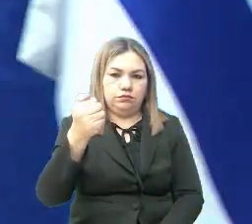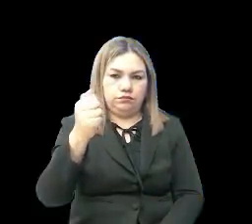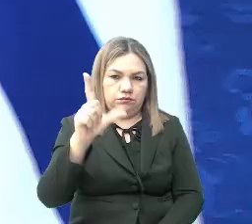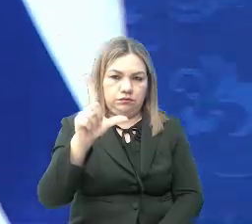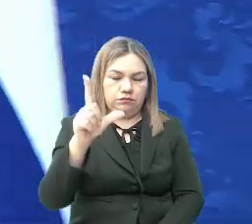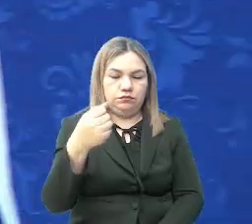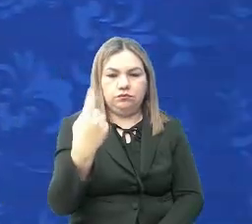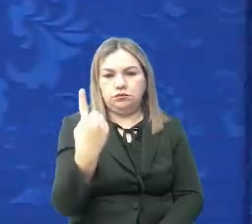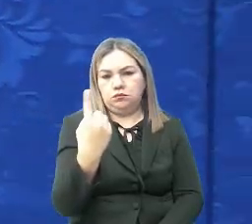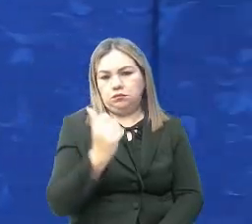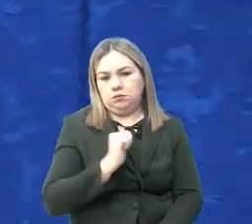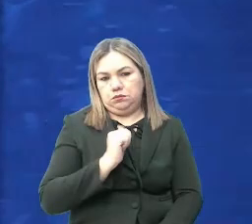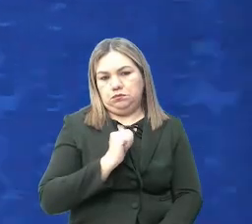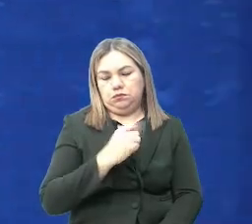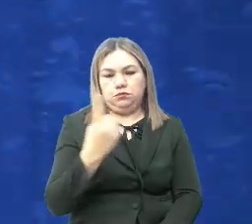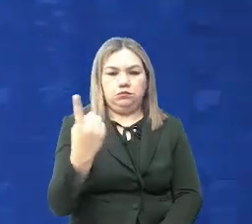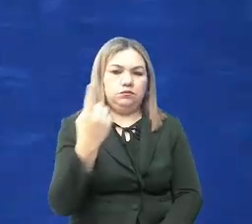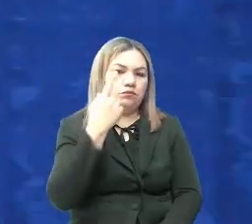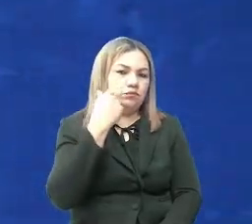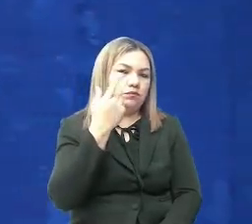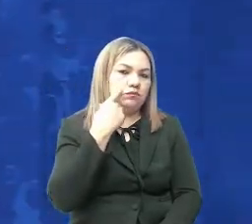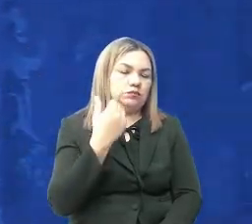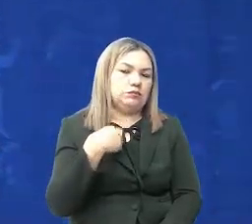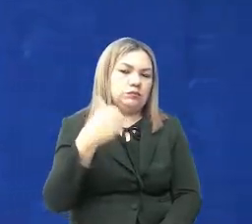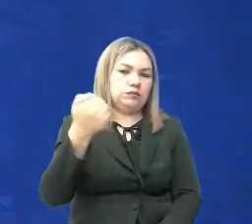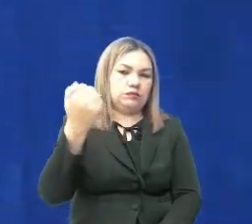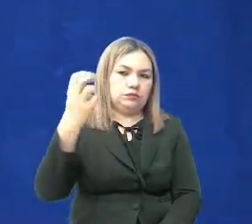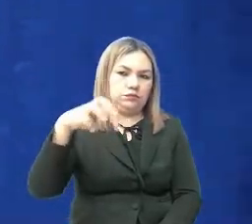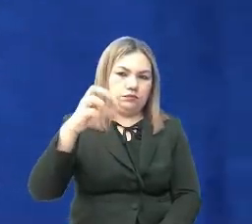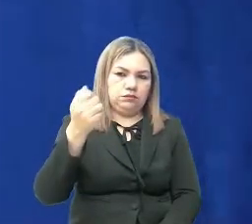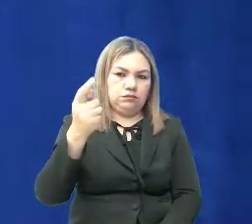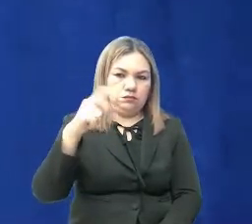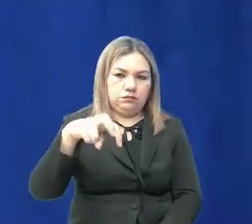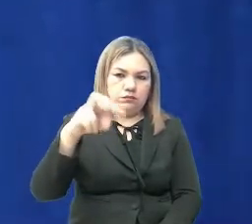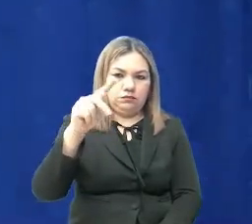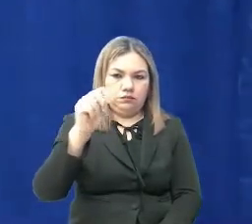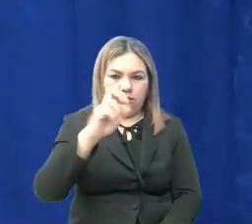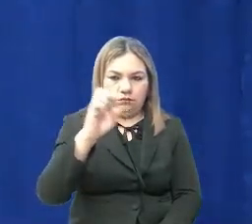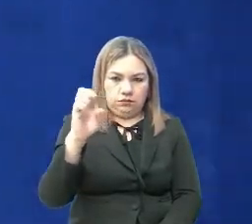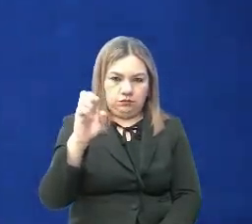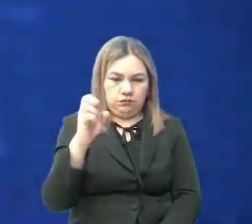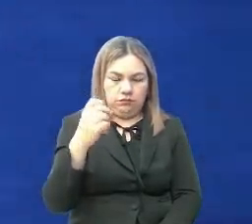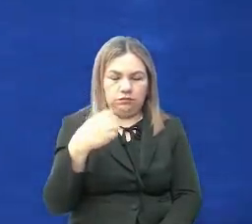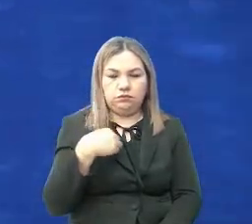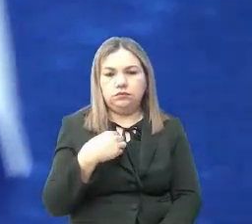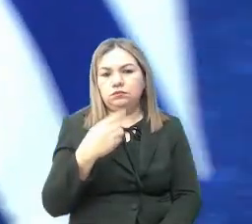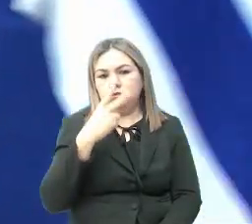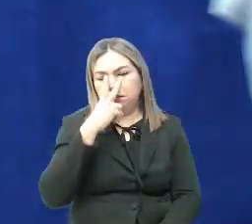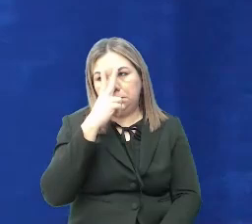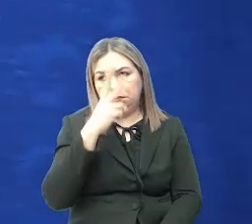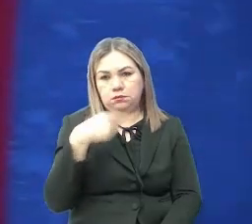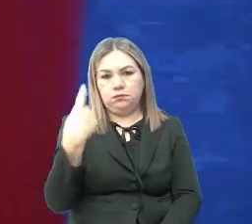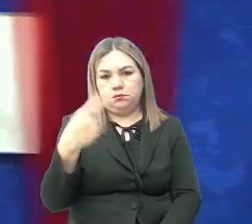What moral does a man or woman that has a lover have? That has...